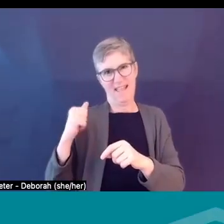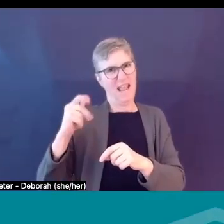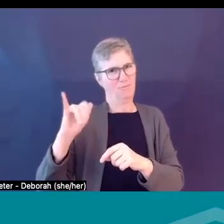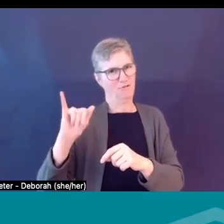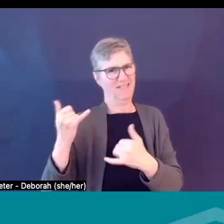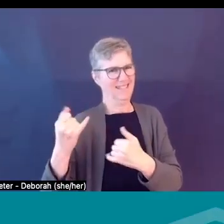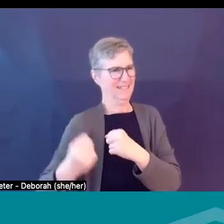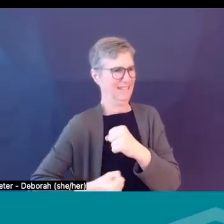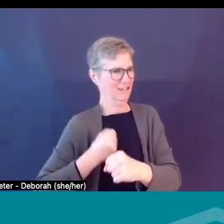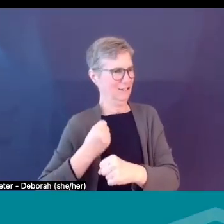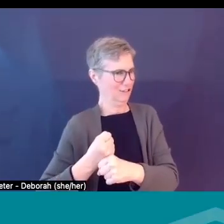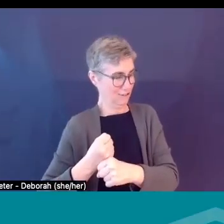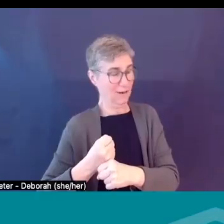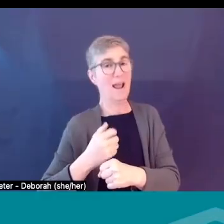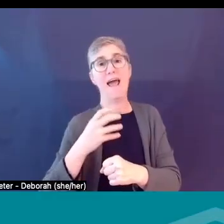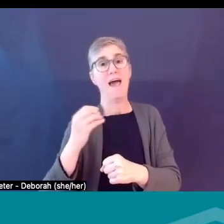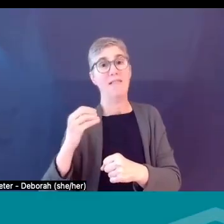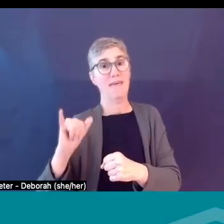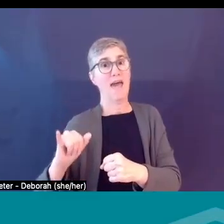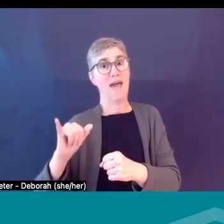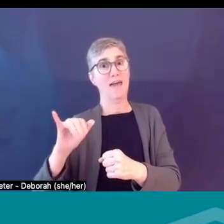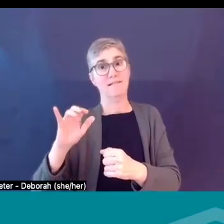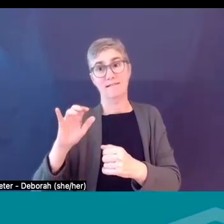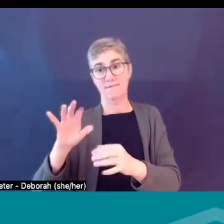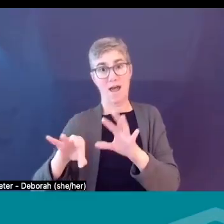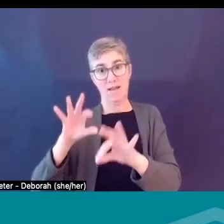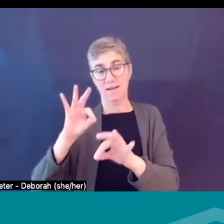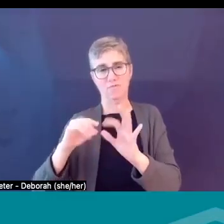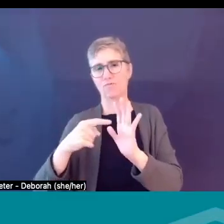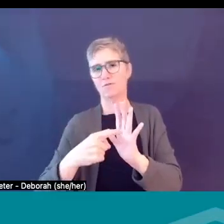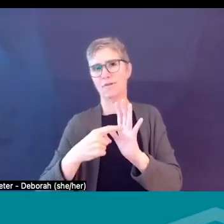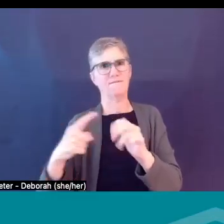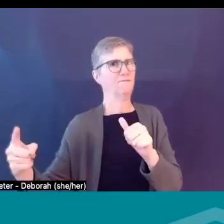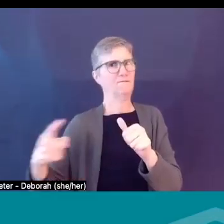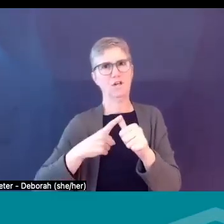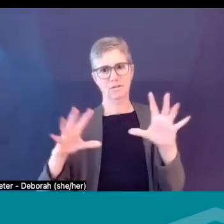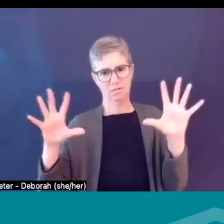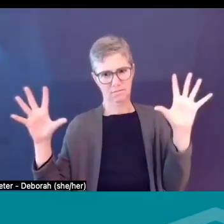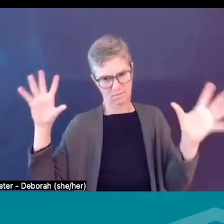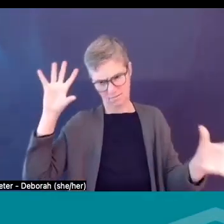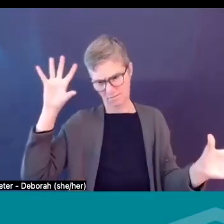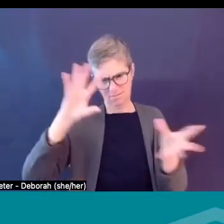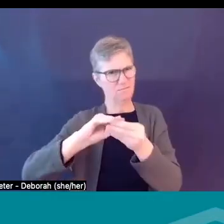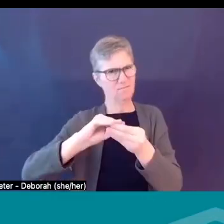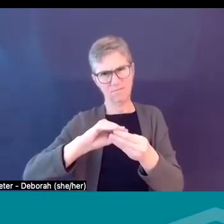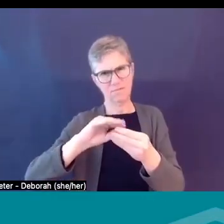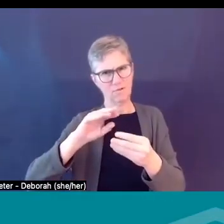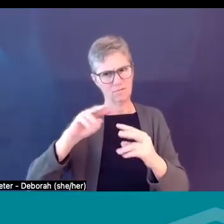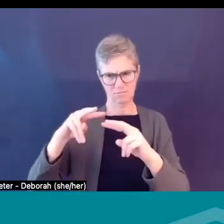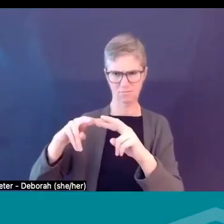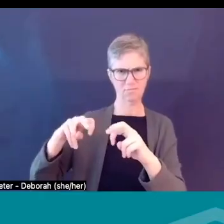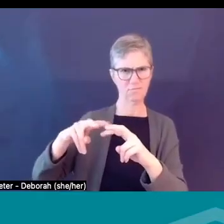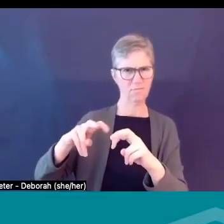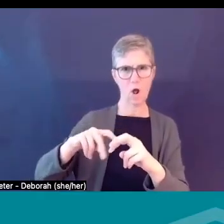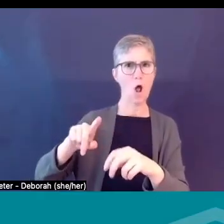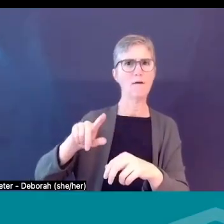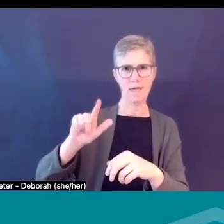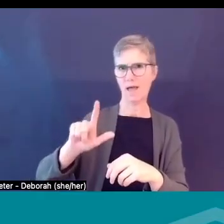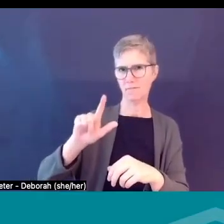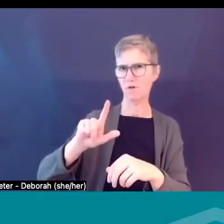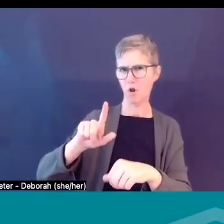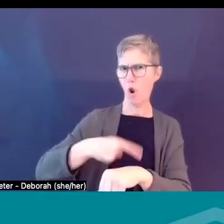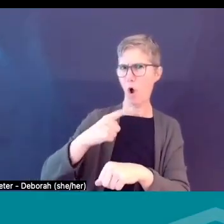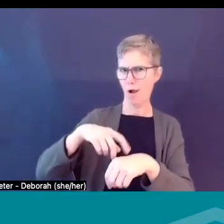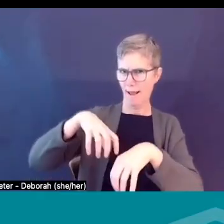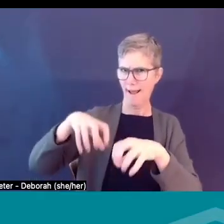this year. And these findings represent a first comprehensive look at the long-acting psychiatric